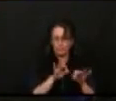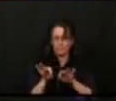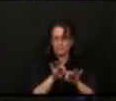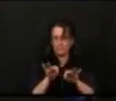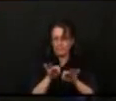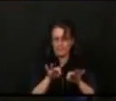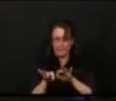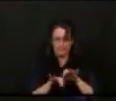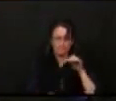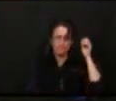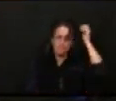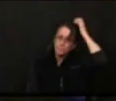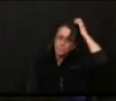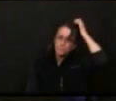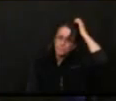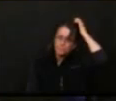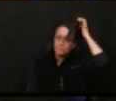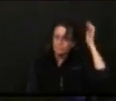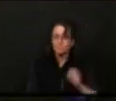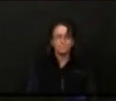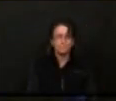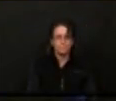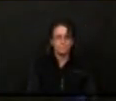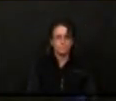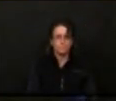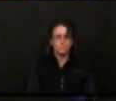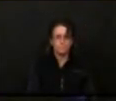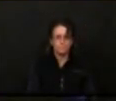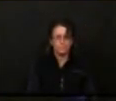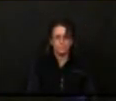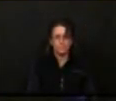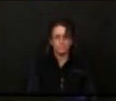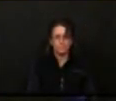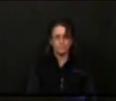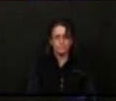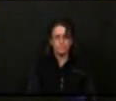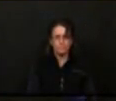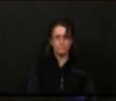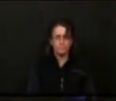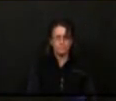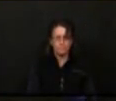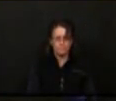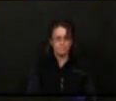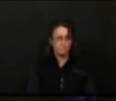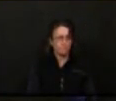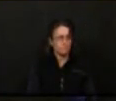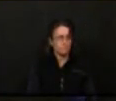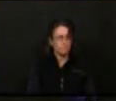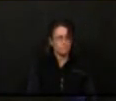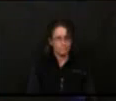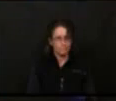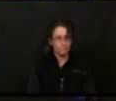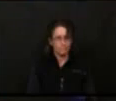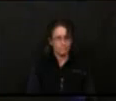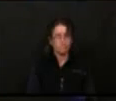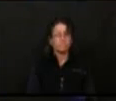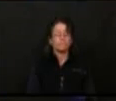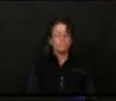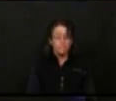going forward. But there are some way important issues that I think need